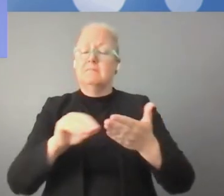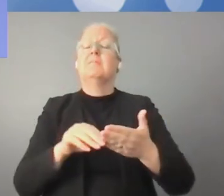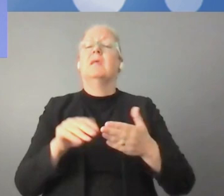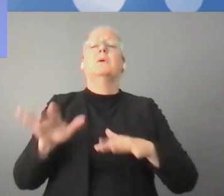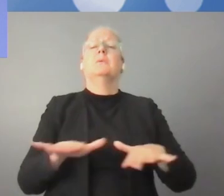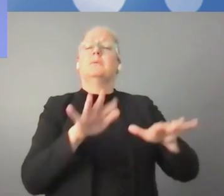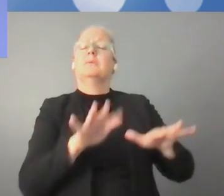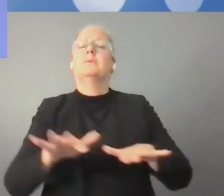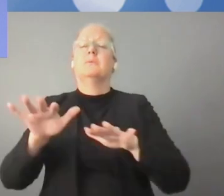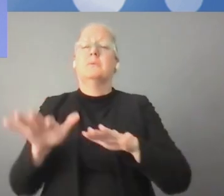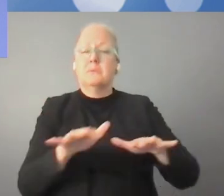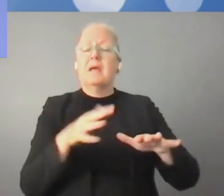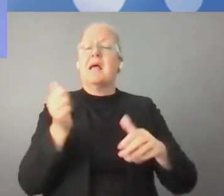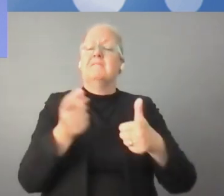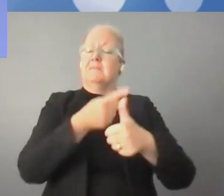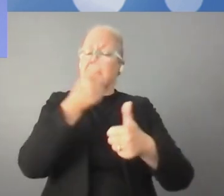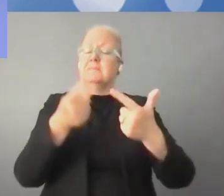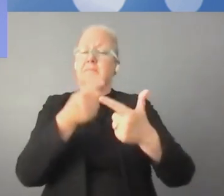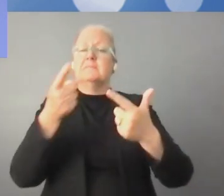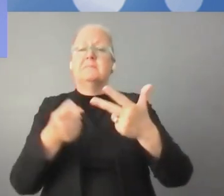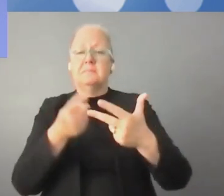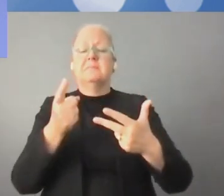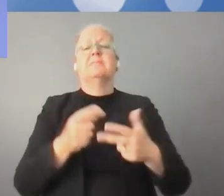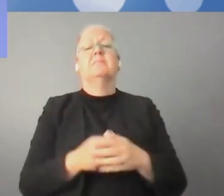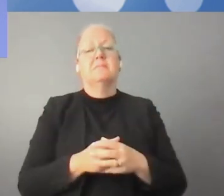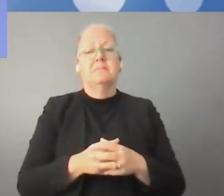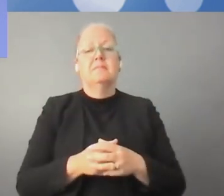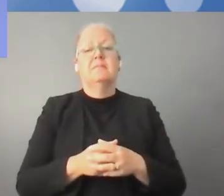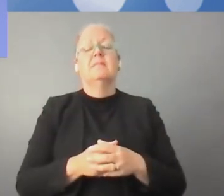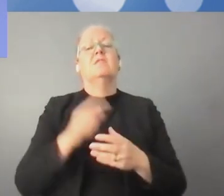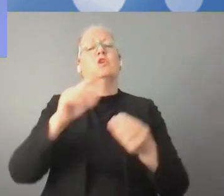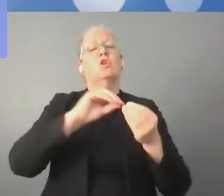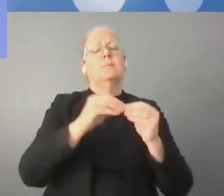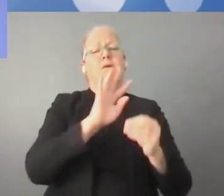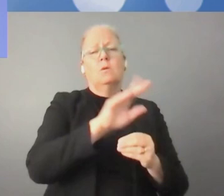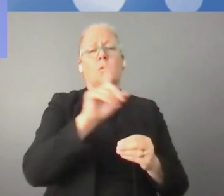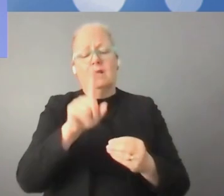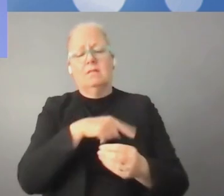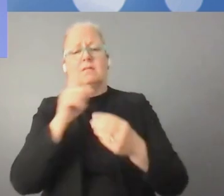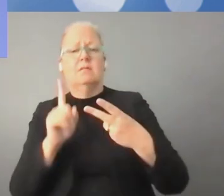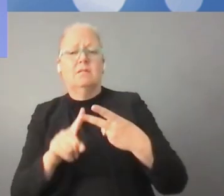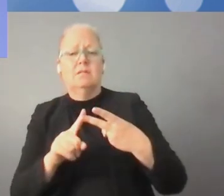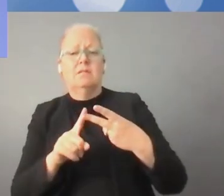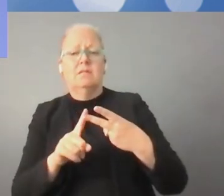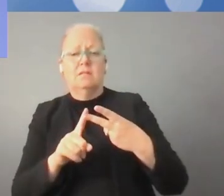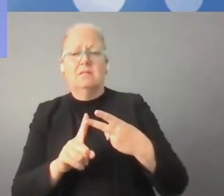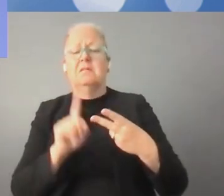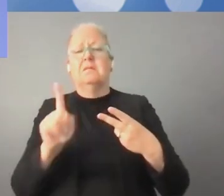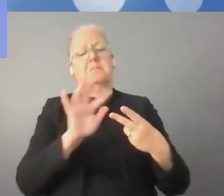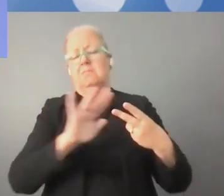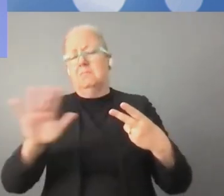moich oczu, Ignacy Jan Paderewski, menuet G-dur, opus 14, number 1, and Frédéric Chopin, Polonaise Azdur, Opus